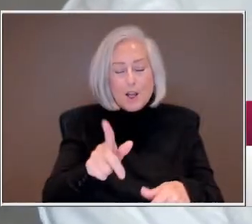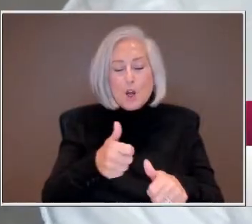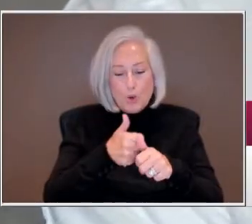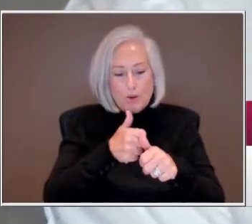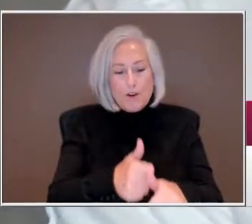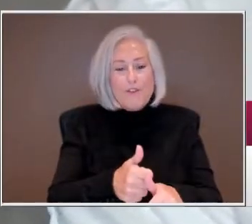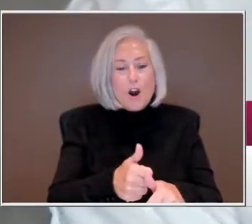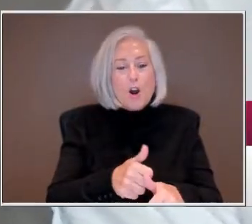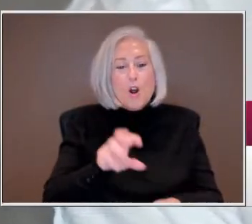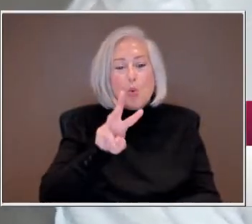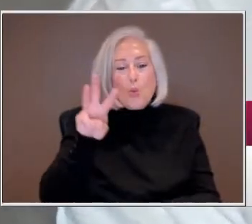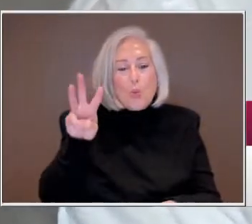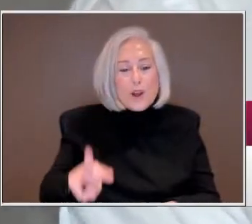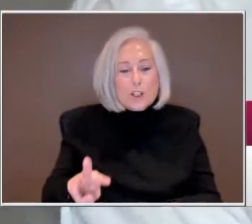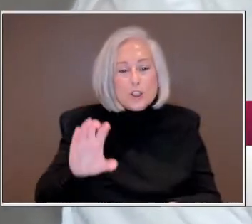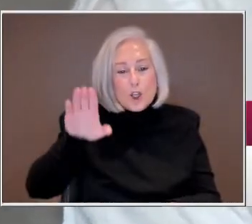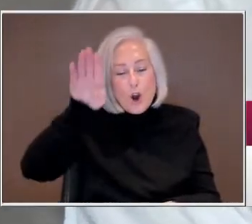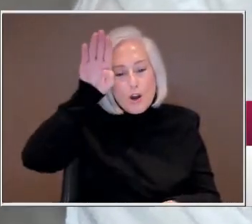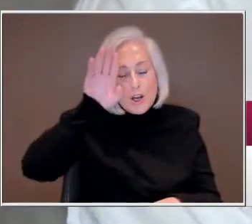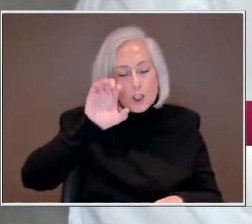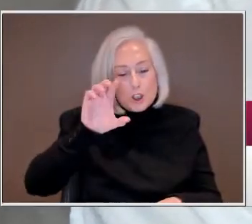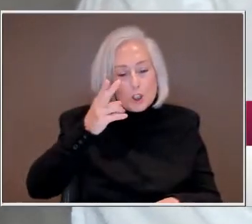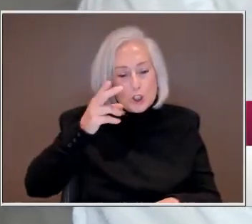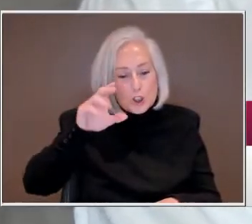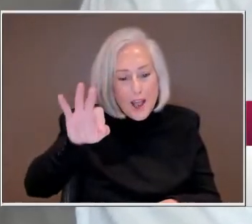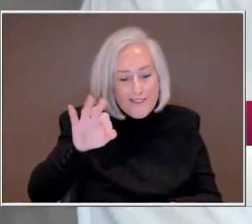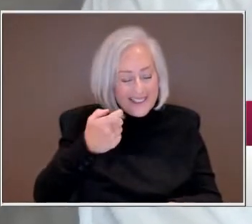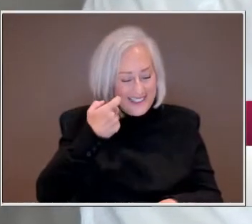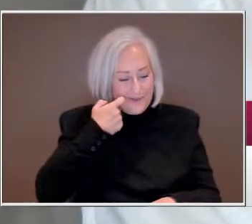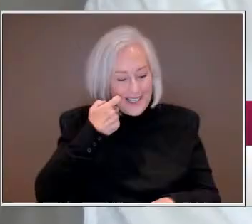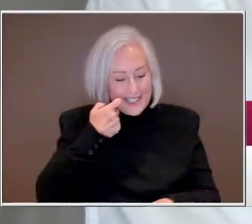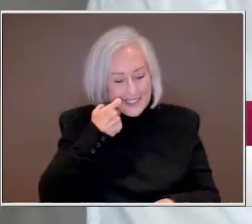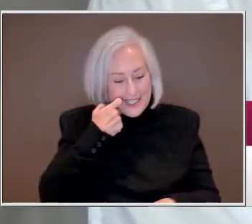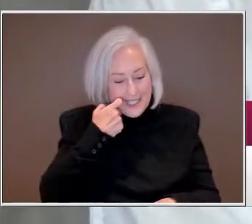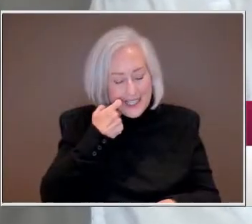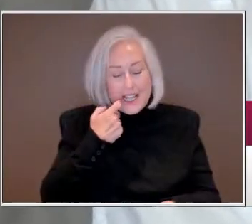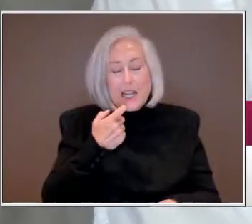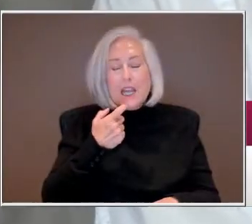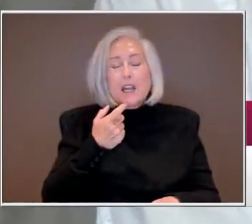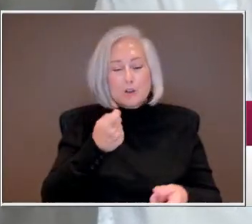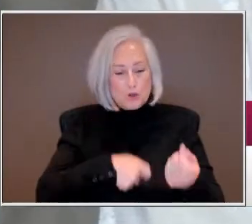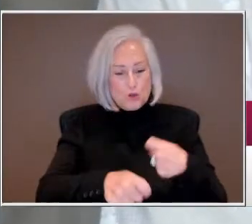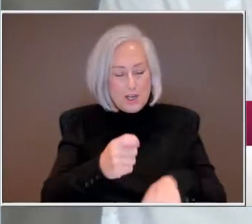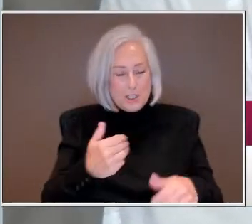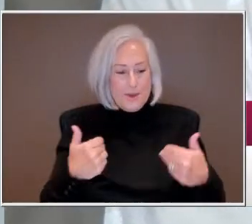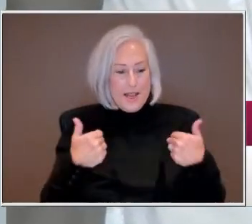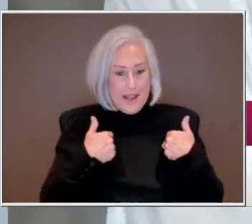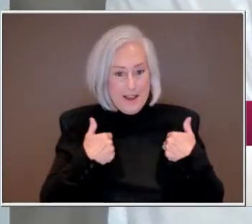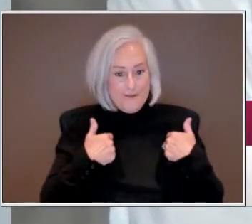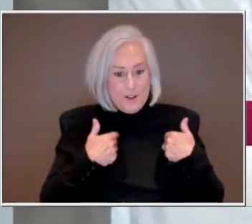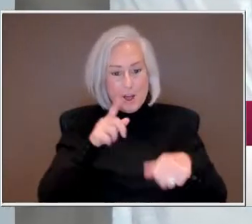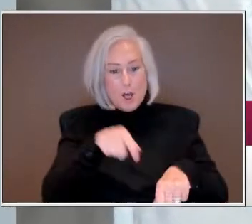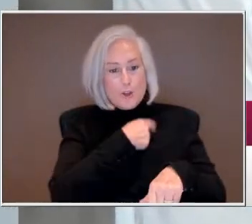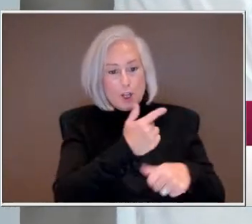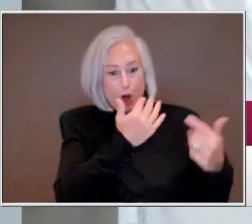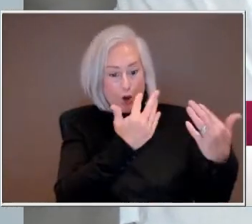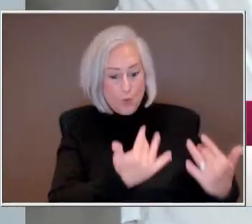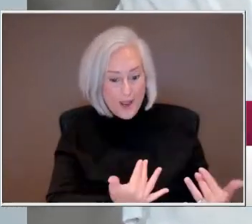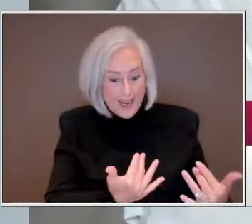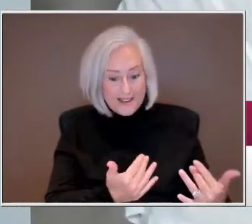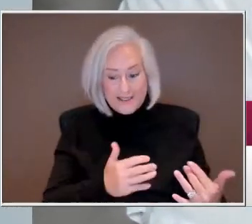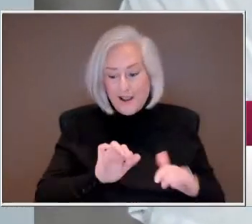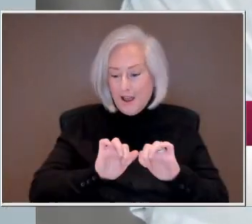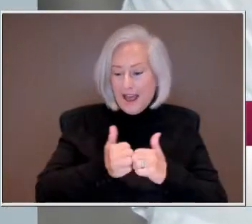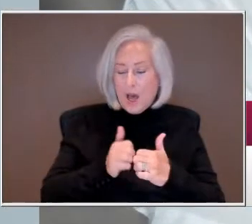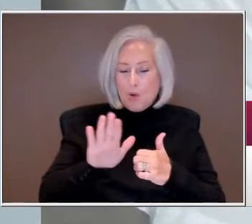had a transplant. He talks about the long wait, the moment his life changed, and everything else. That's tomorrow morning at